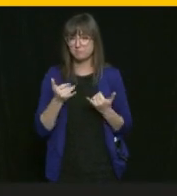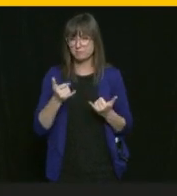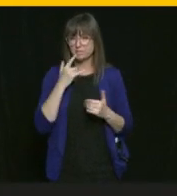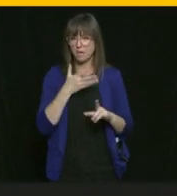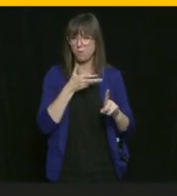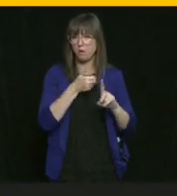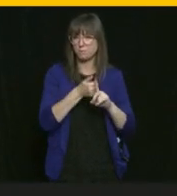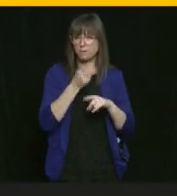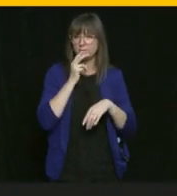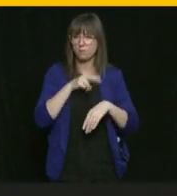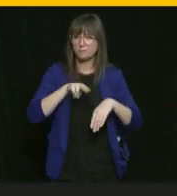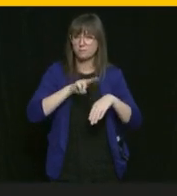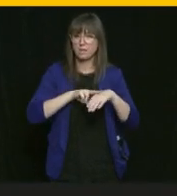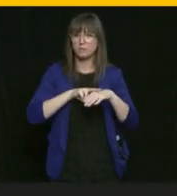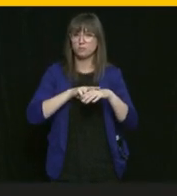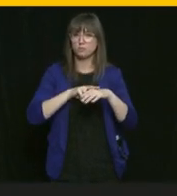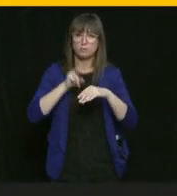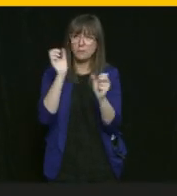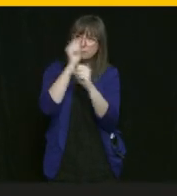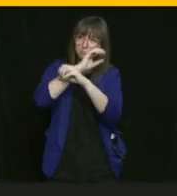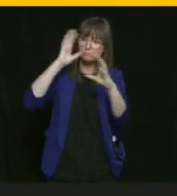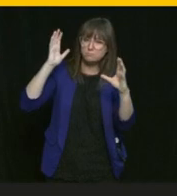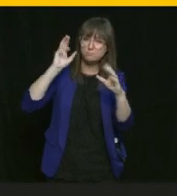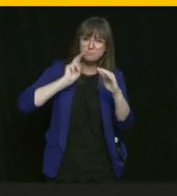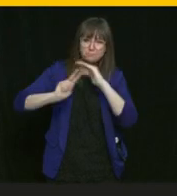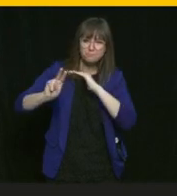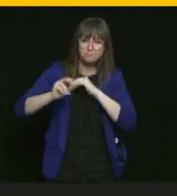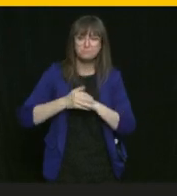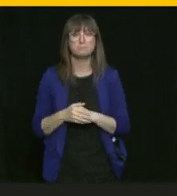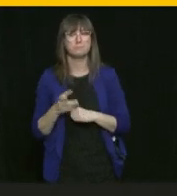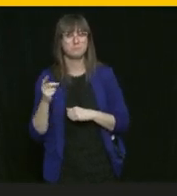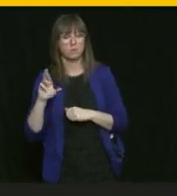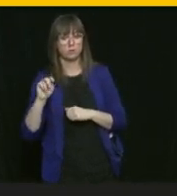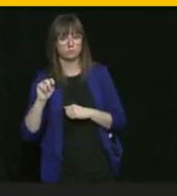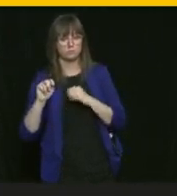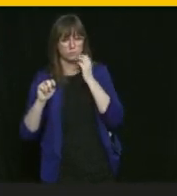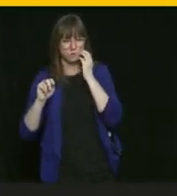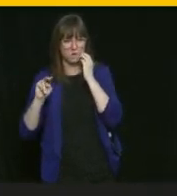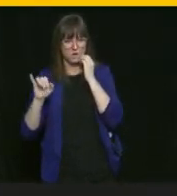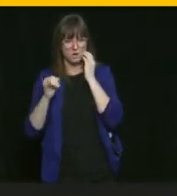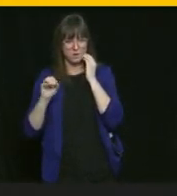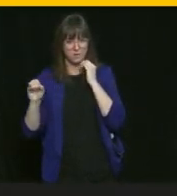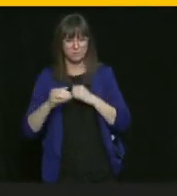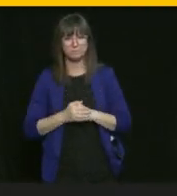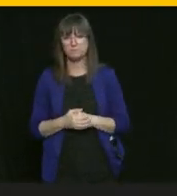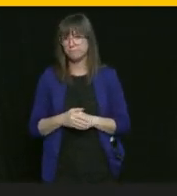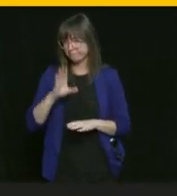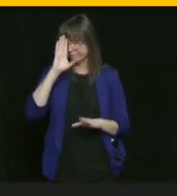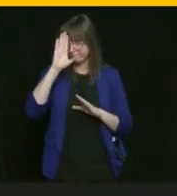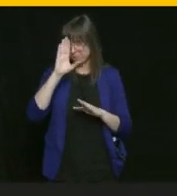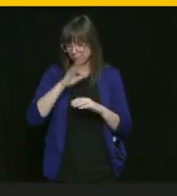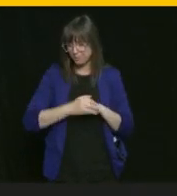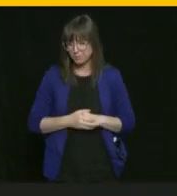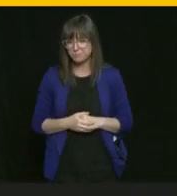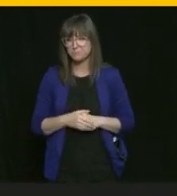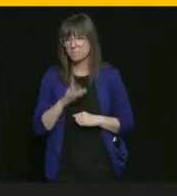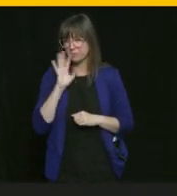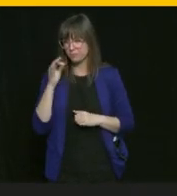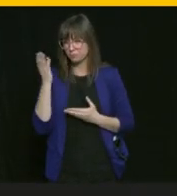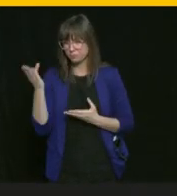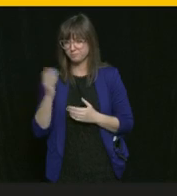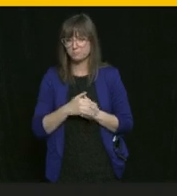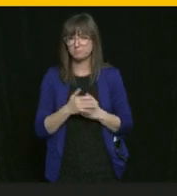the national epidemiology and modeling. Bonjour à tous et à toutes. Good day, everyone. Today we'll provide